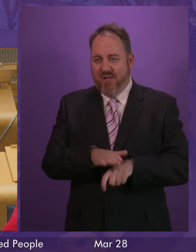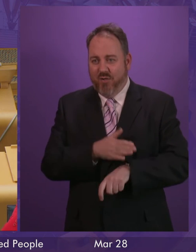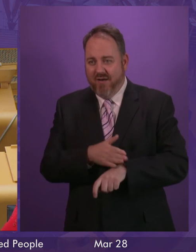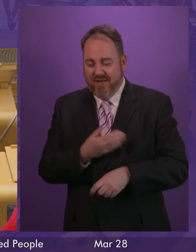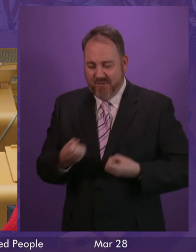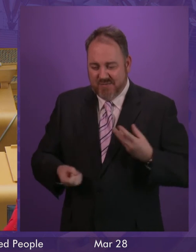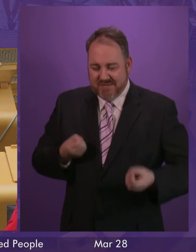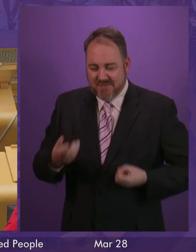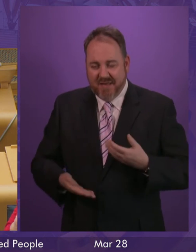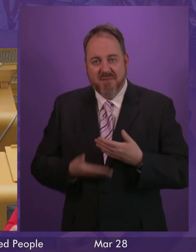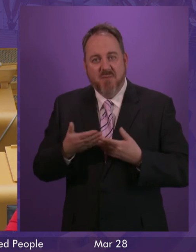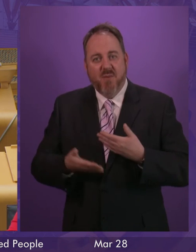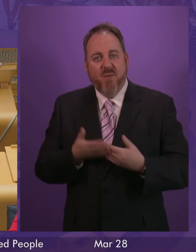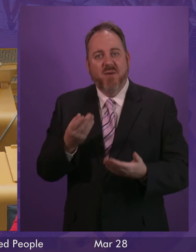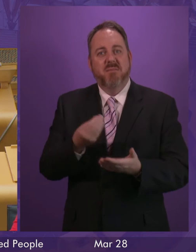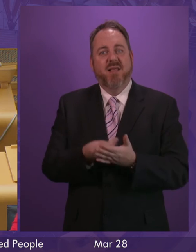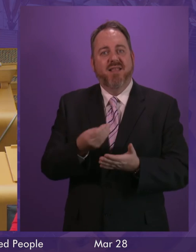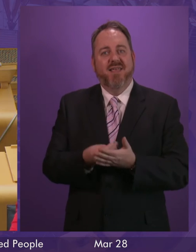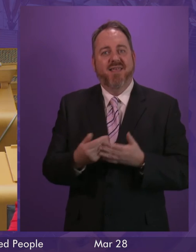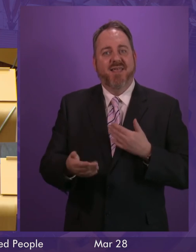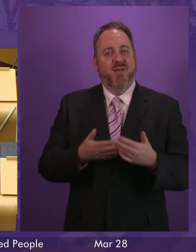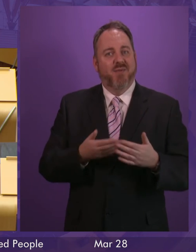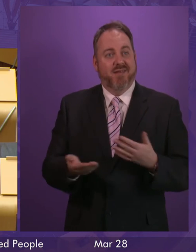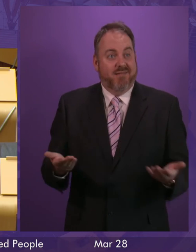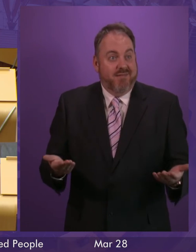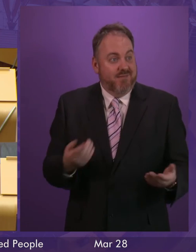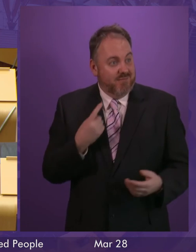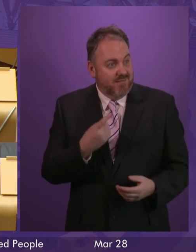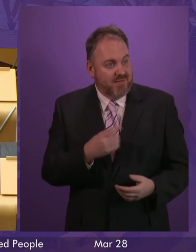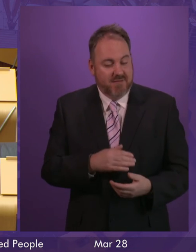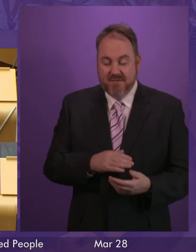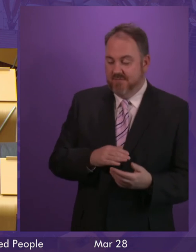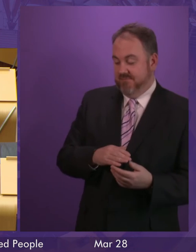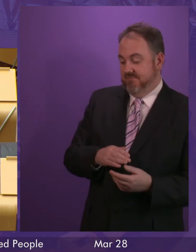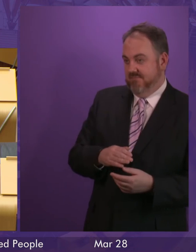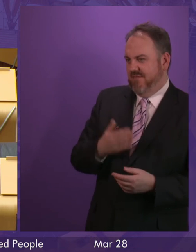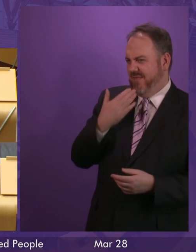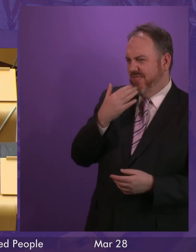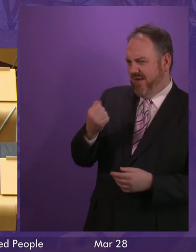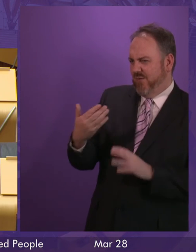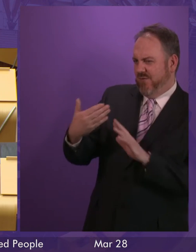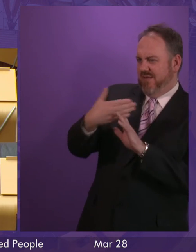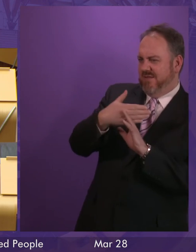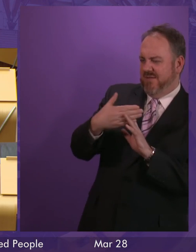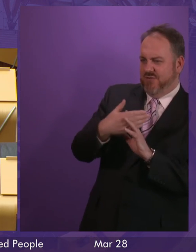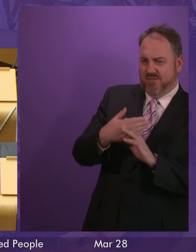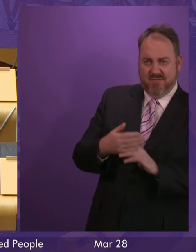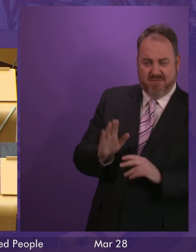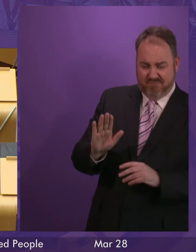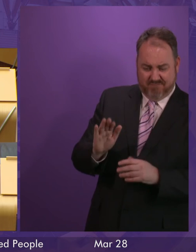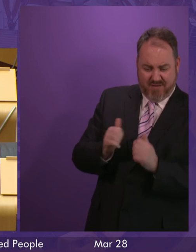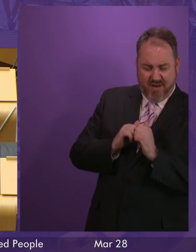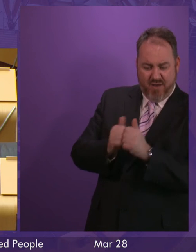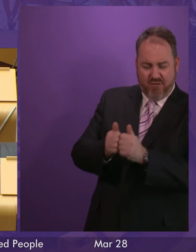likely to go there if it was that kind of facility. Mary Fee. Thank Jeremy Balfour for that intervention. I absolutely